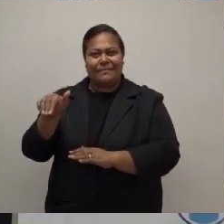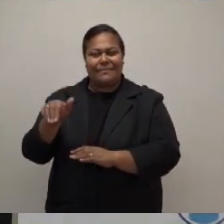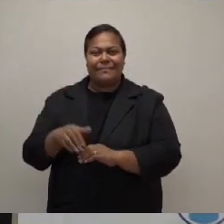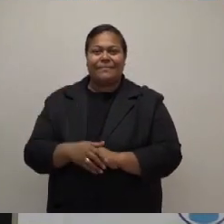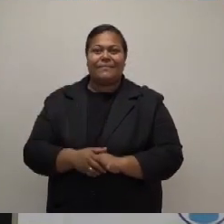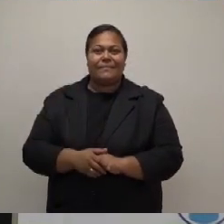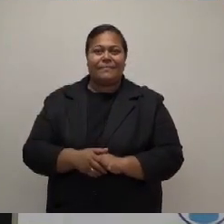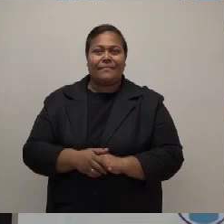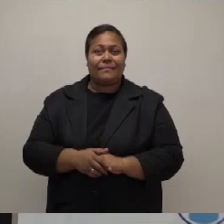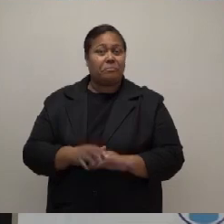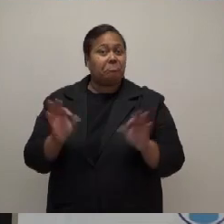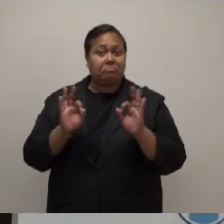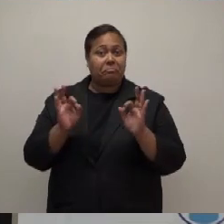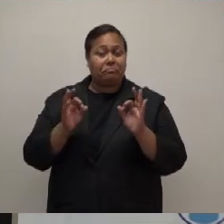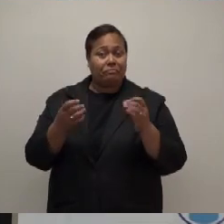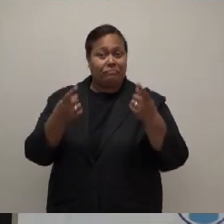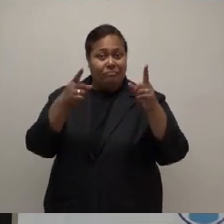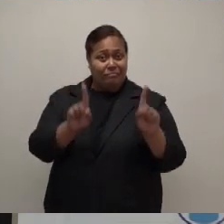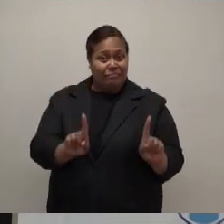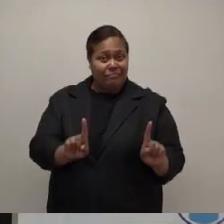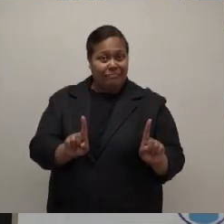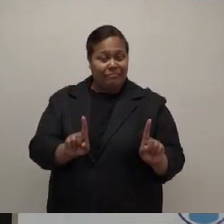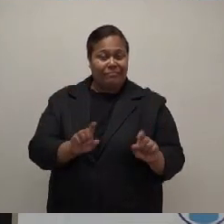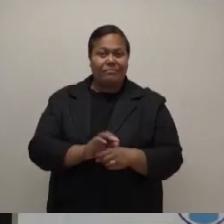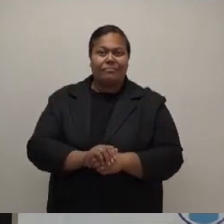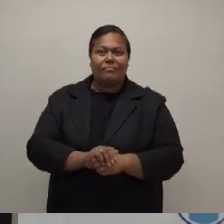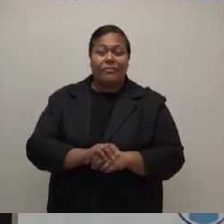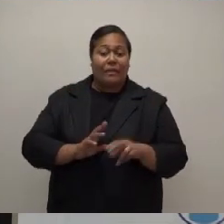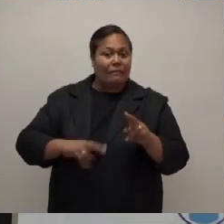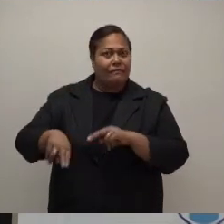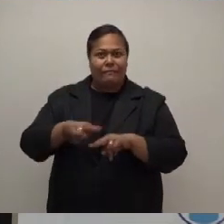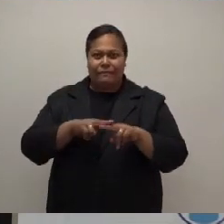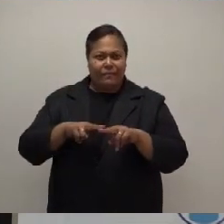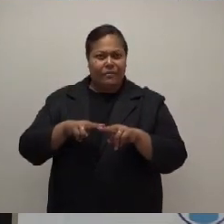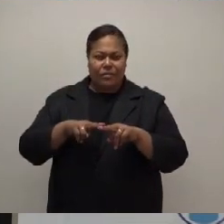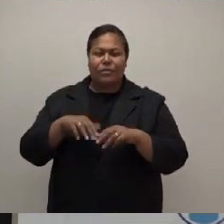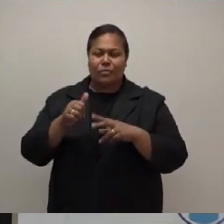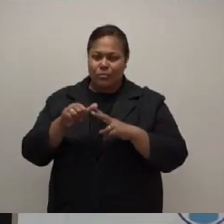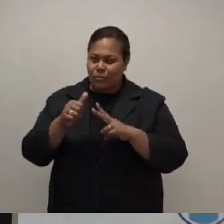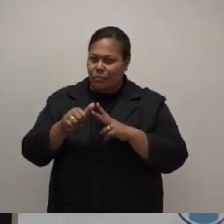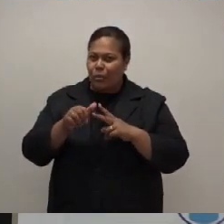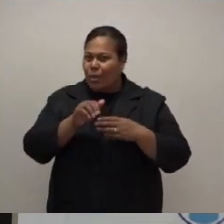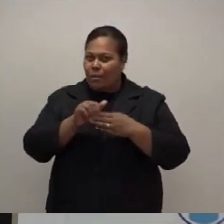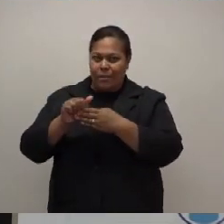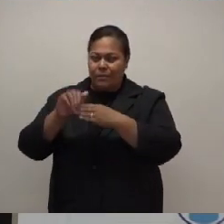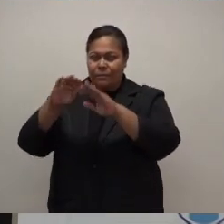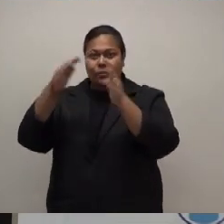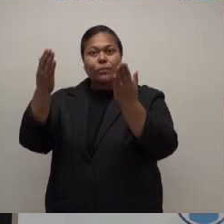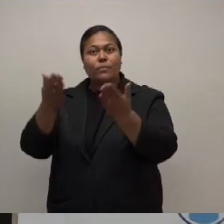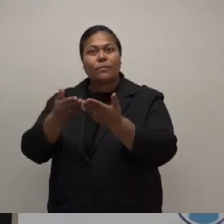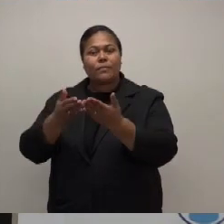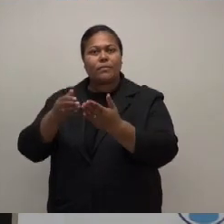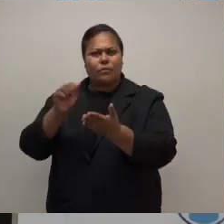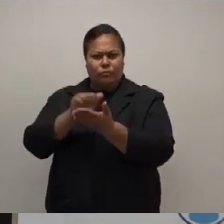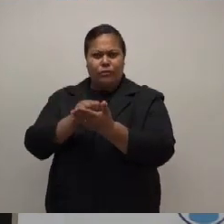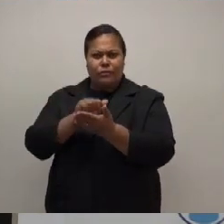no deaths recorded, Fiji has also led the world in the most reliable metrics of